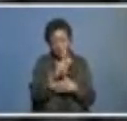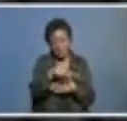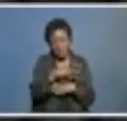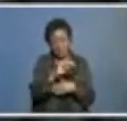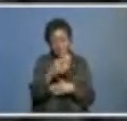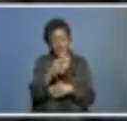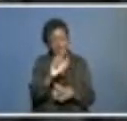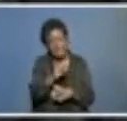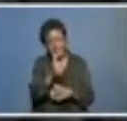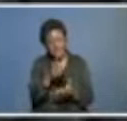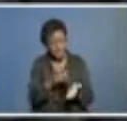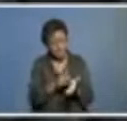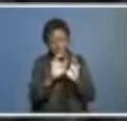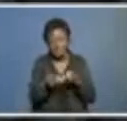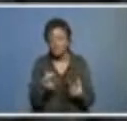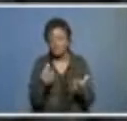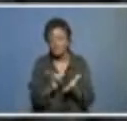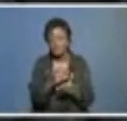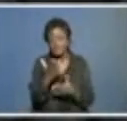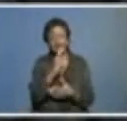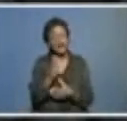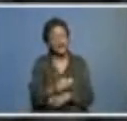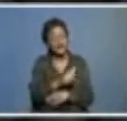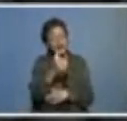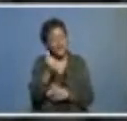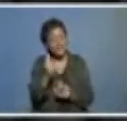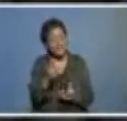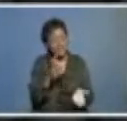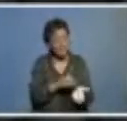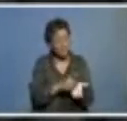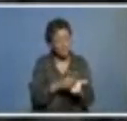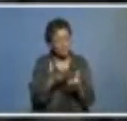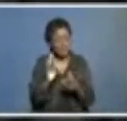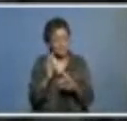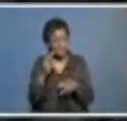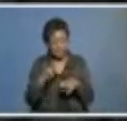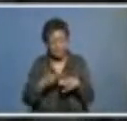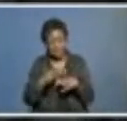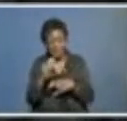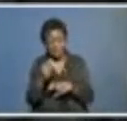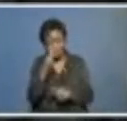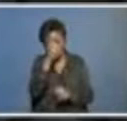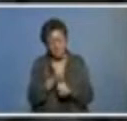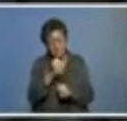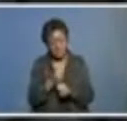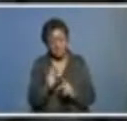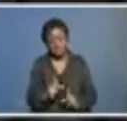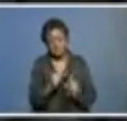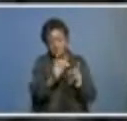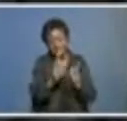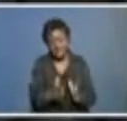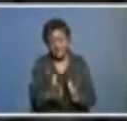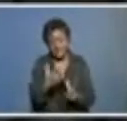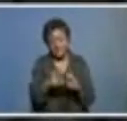to do that. Now, there are other providers, we call them trusted providers, that work closely with our programming, and they're very,